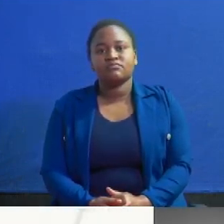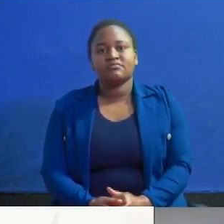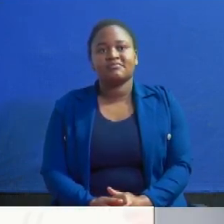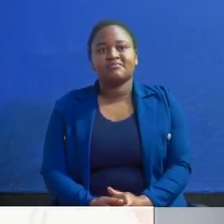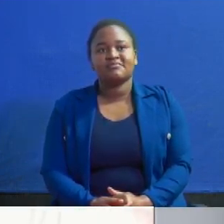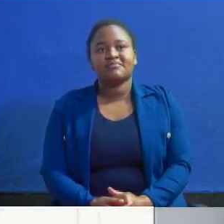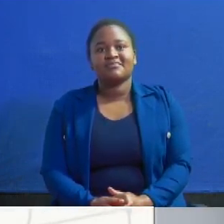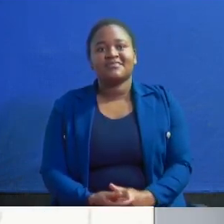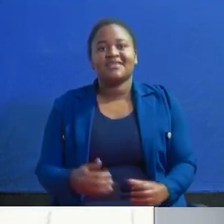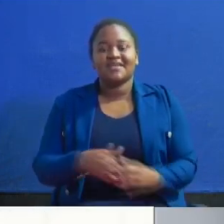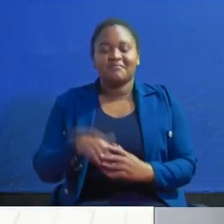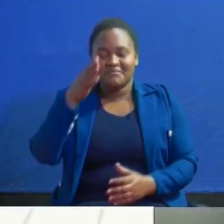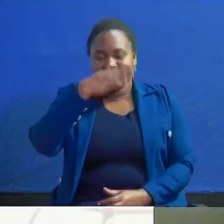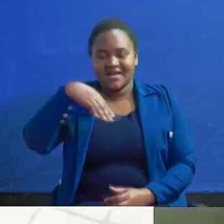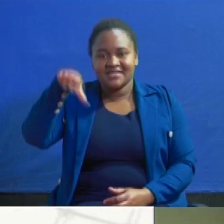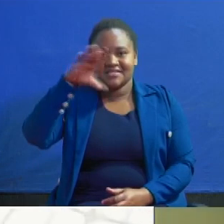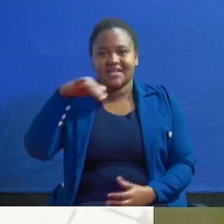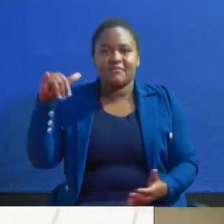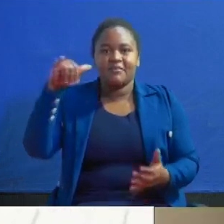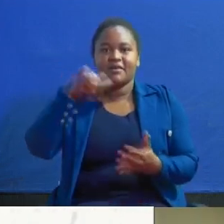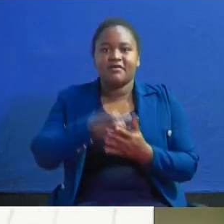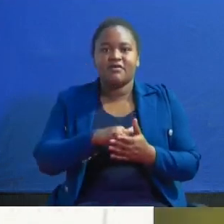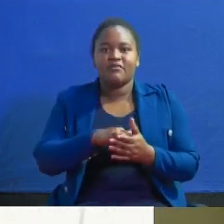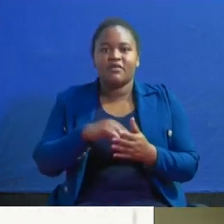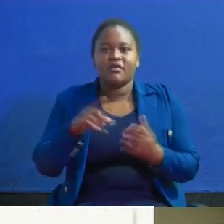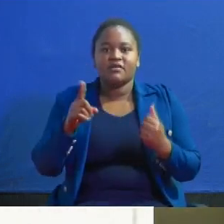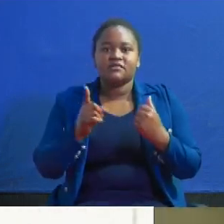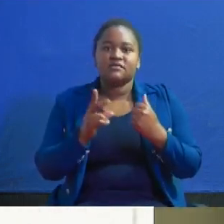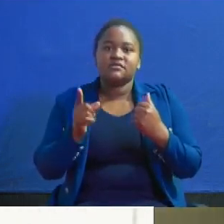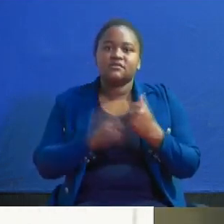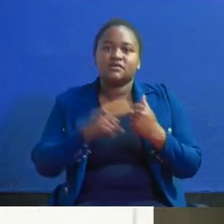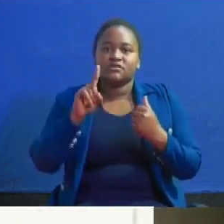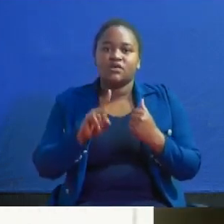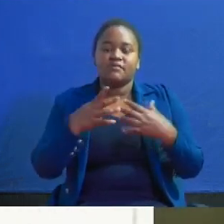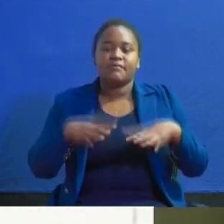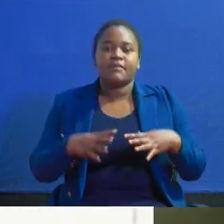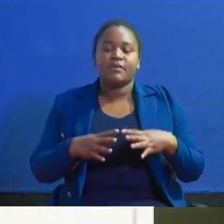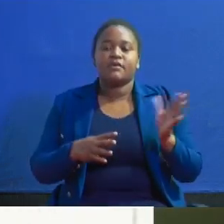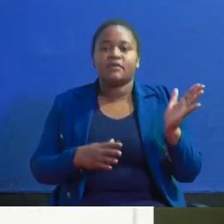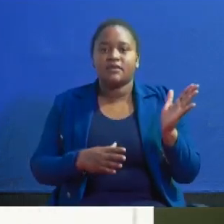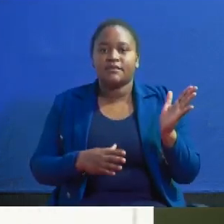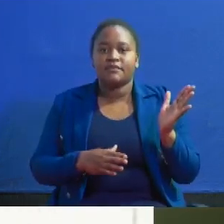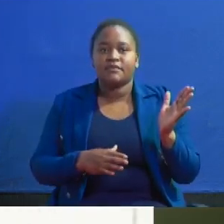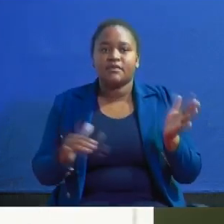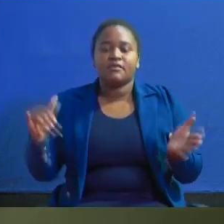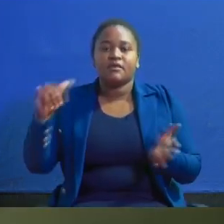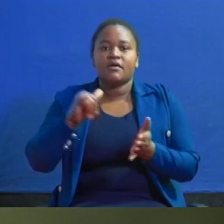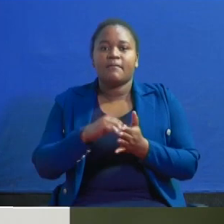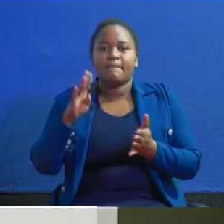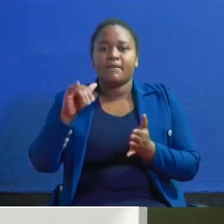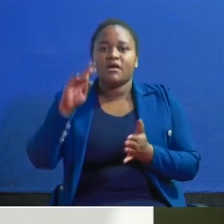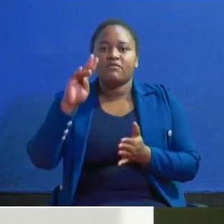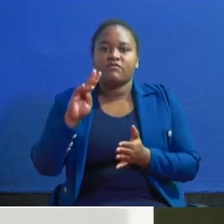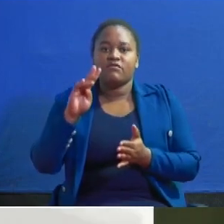In Brazil, a tragic plane crash has claimed the lives of all 61 people on board. The aircraft operated by